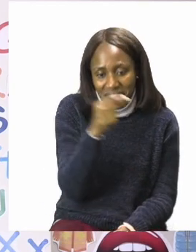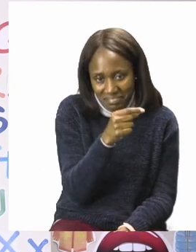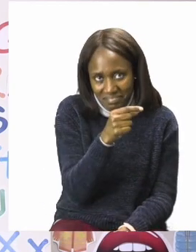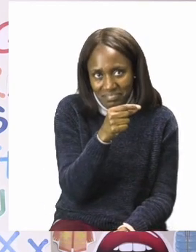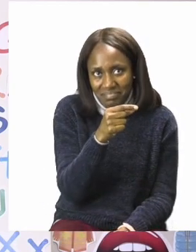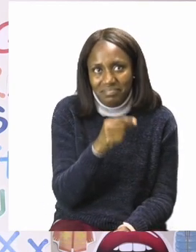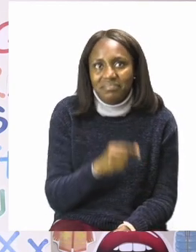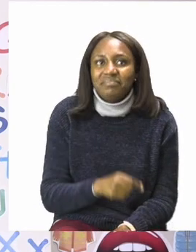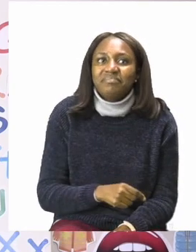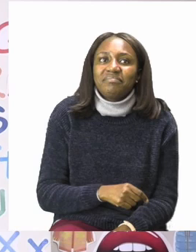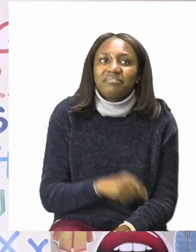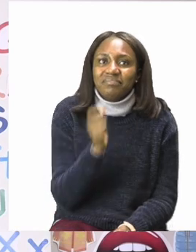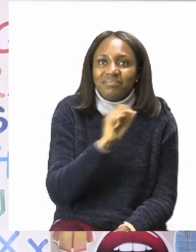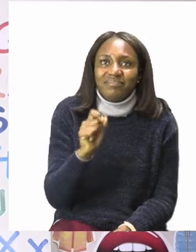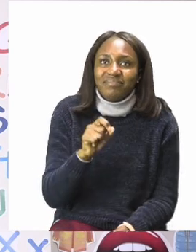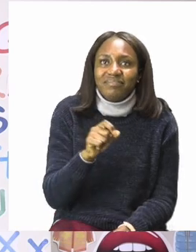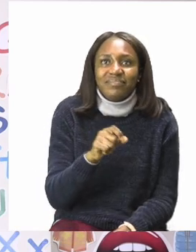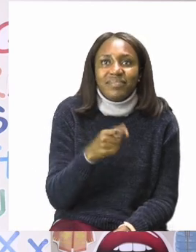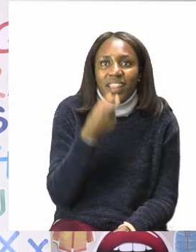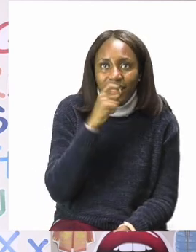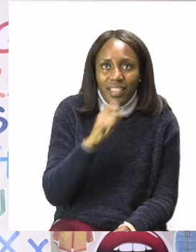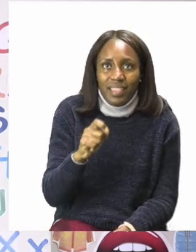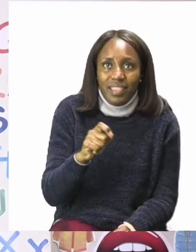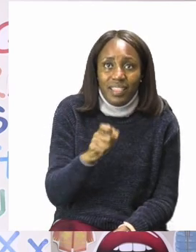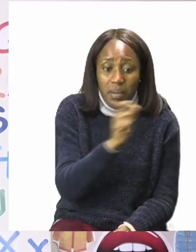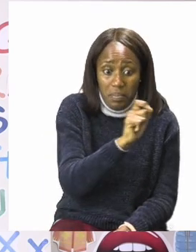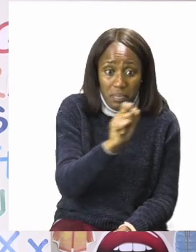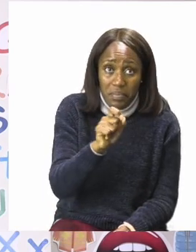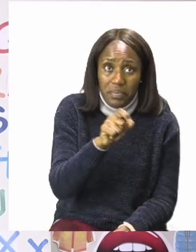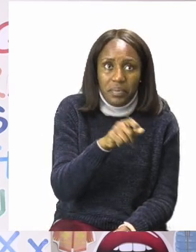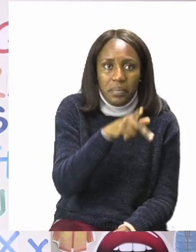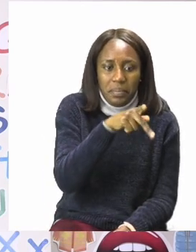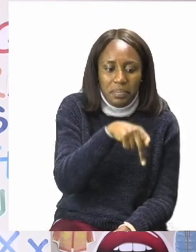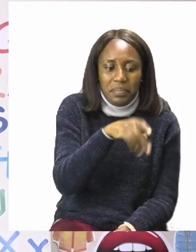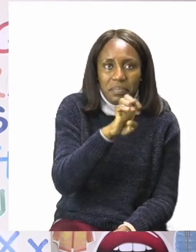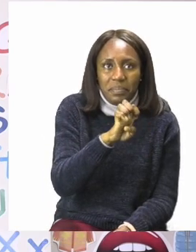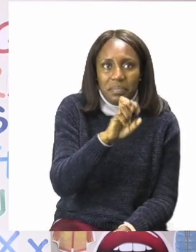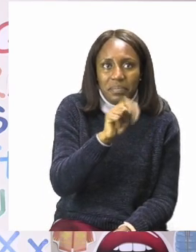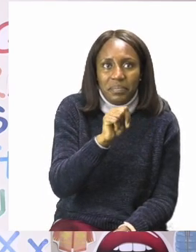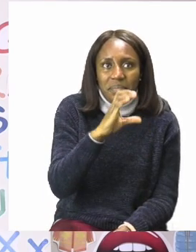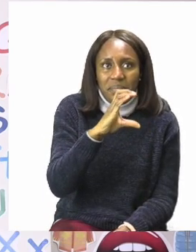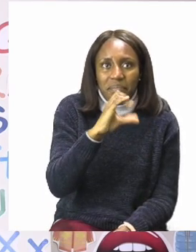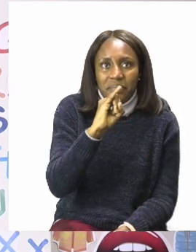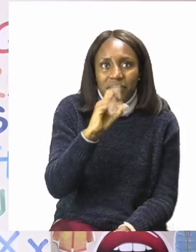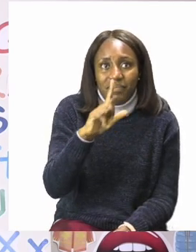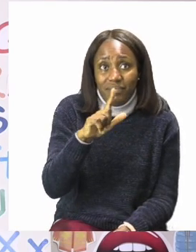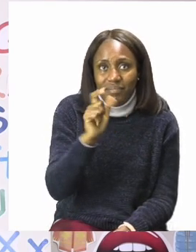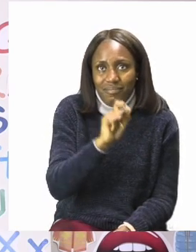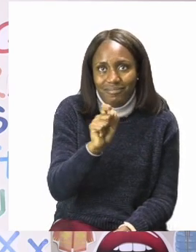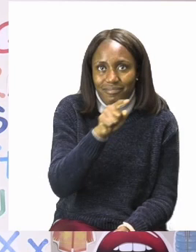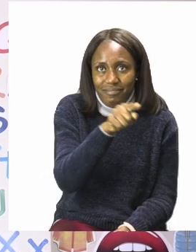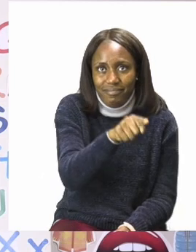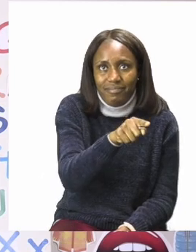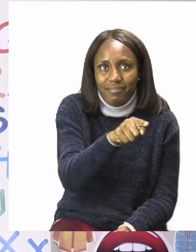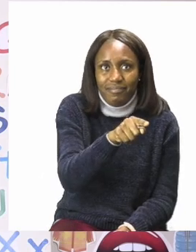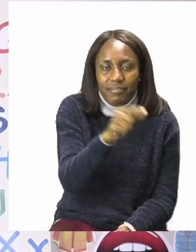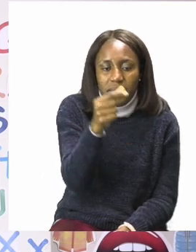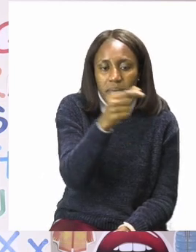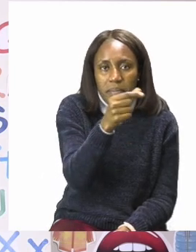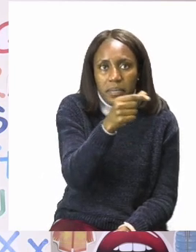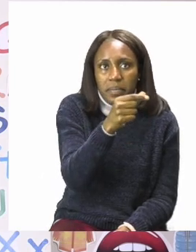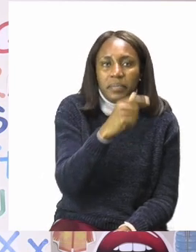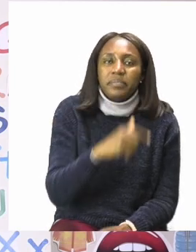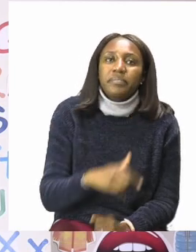we can definitely say that we can weigh it in grams. So, we're going to put pencil under